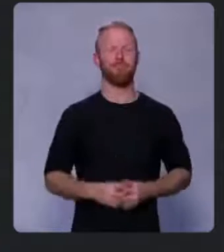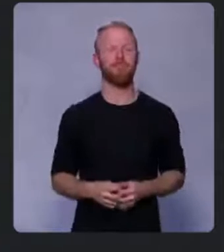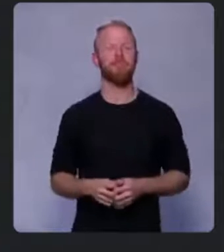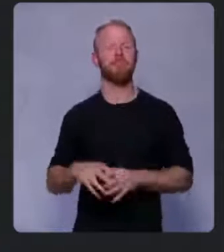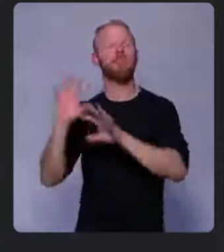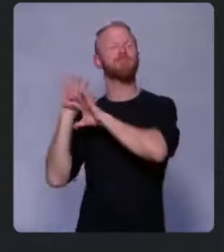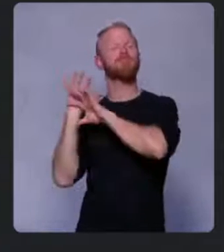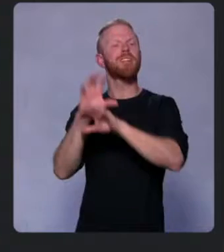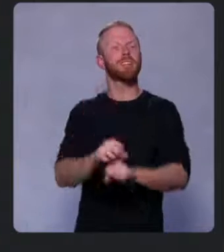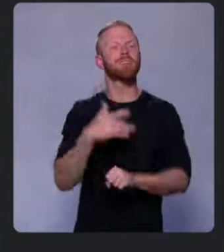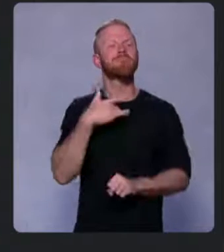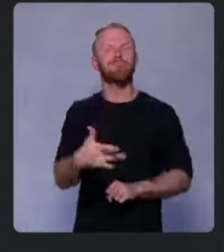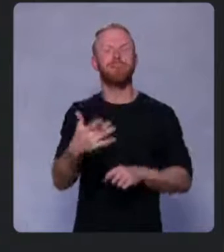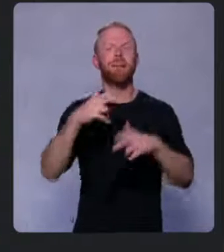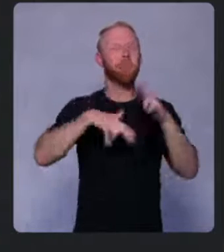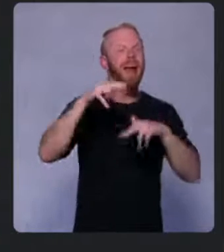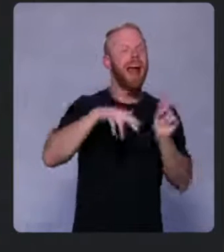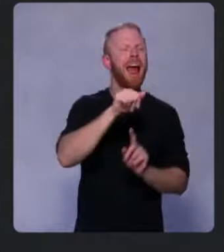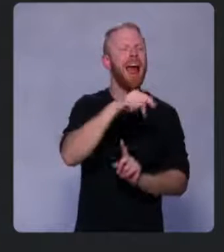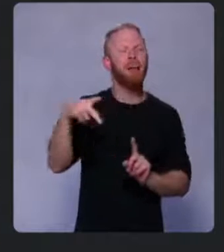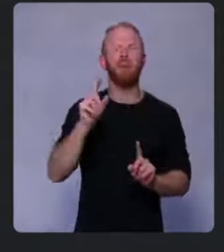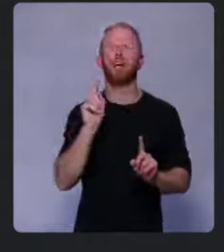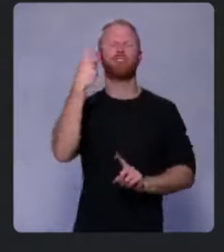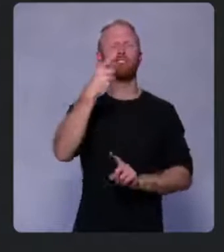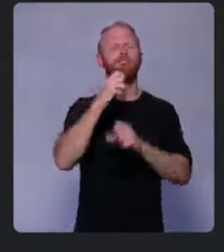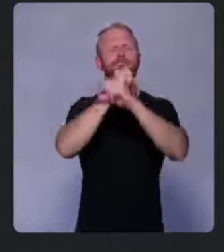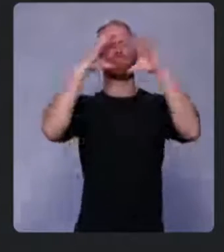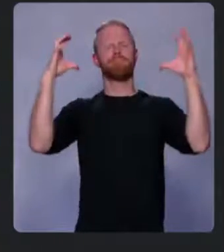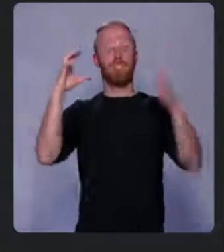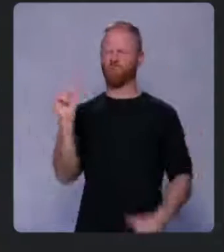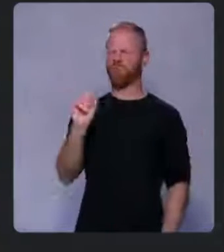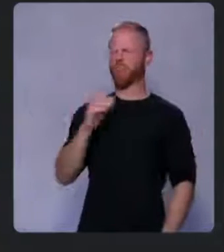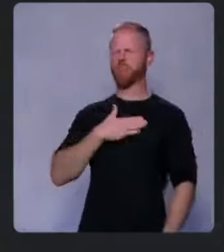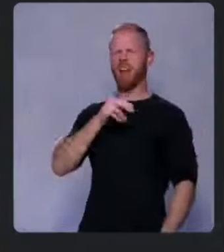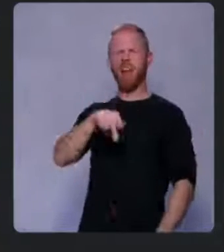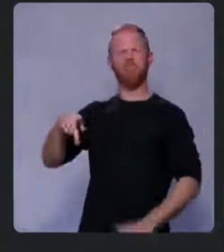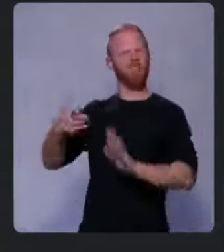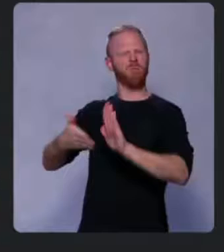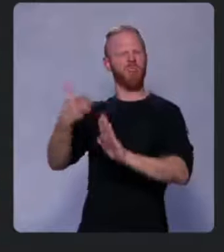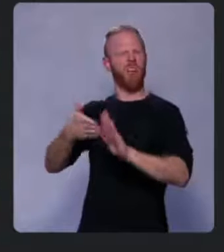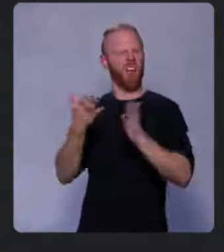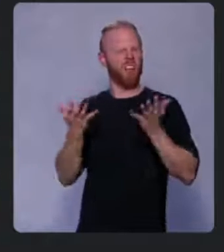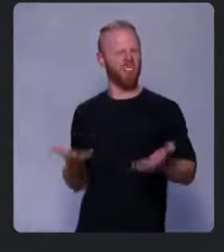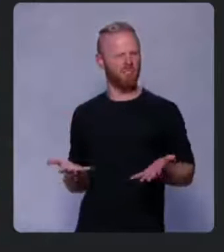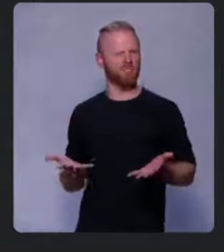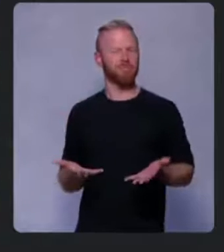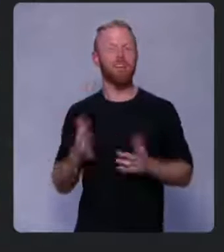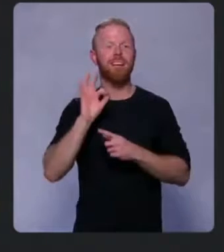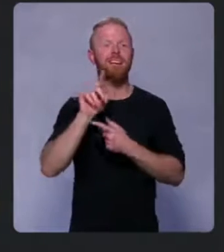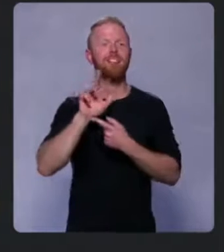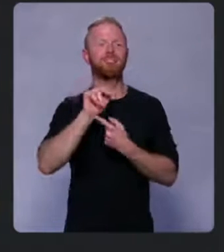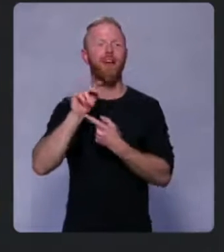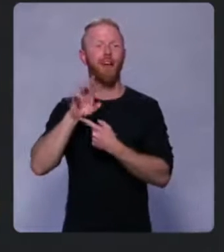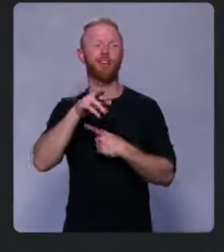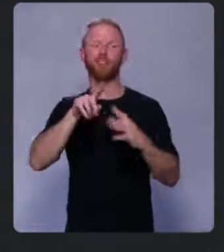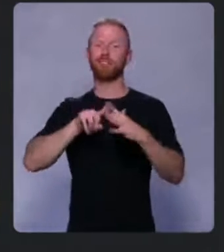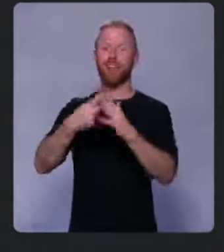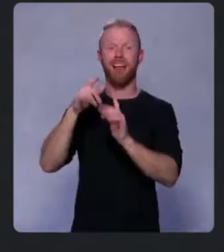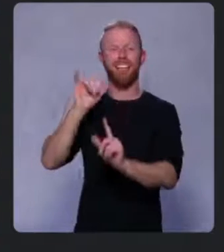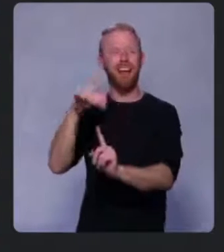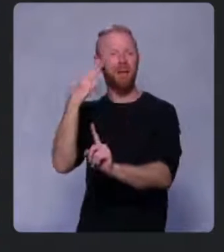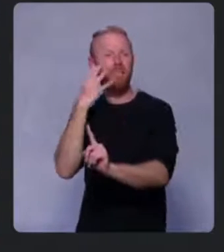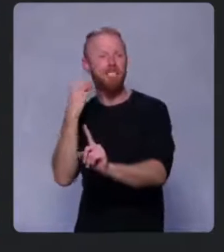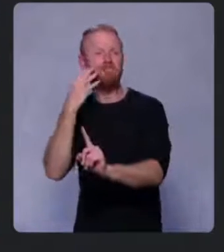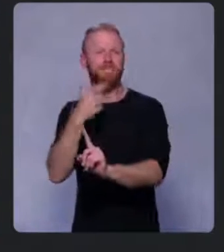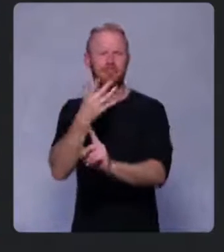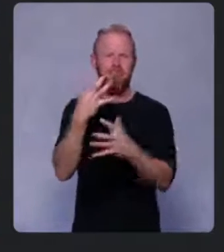experiences or anywhere that you might want to paint pixels on the screen. With Flutter, it's been great, and in a minute, you'll hear the latest on